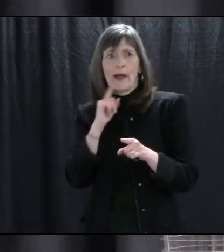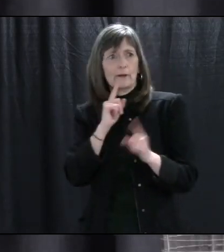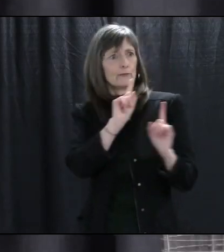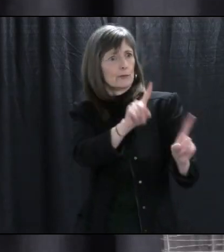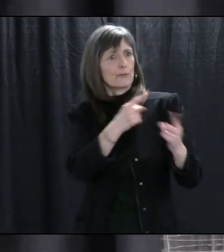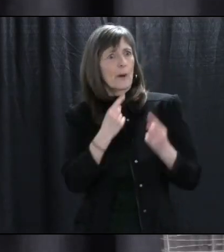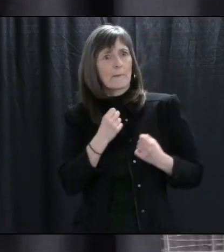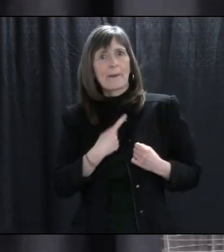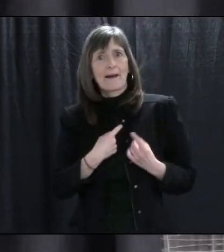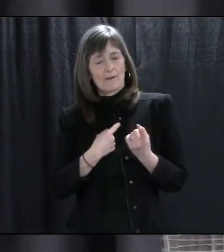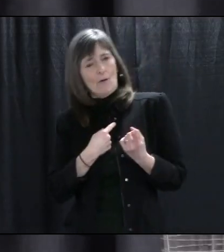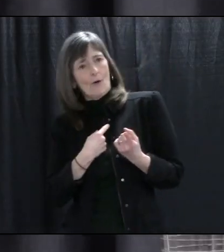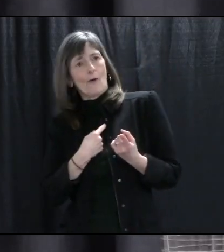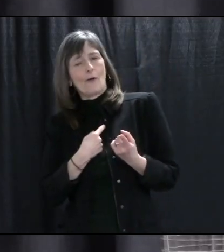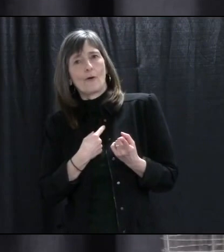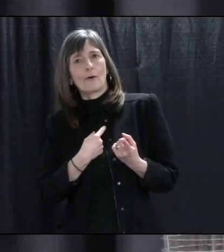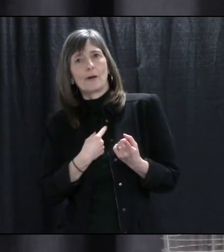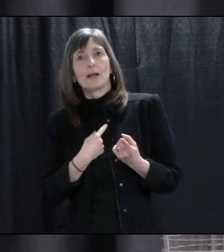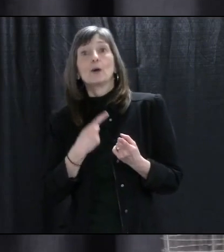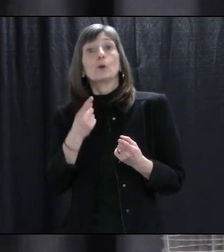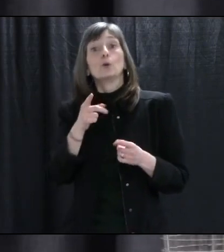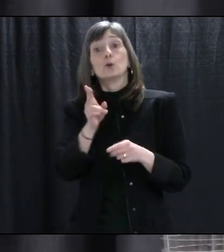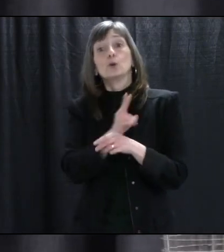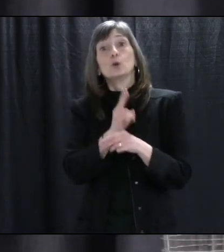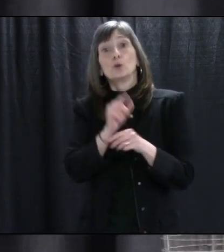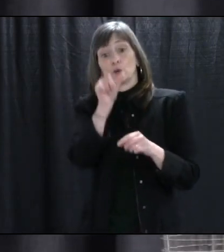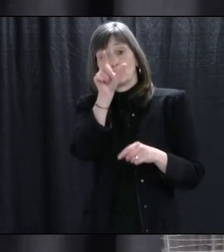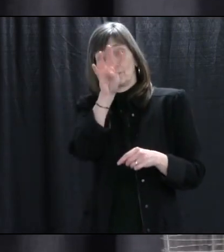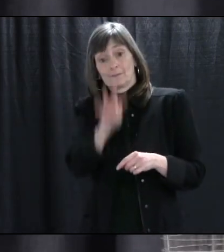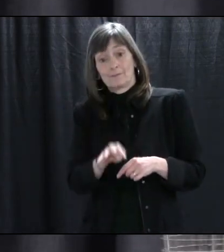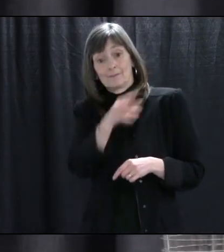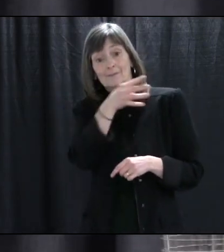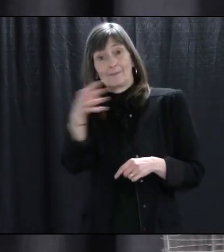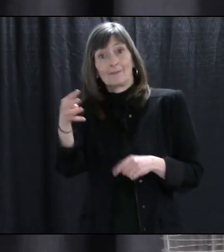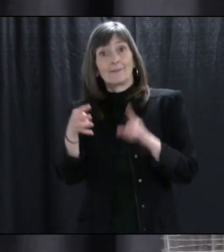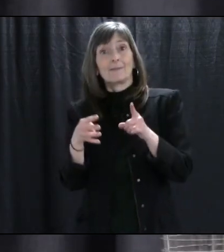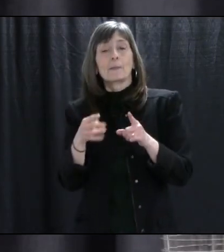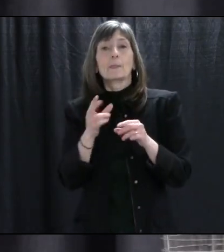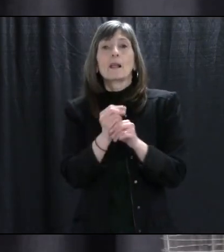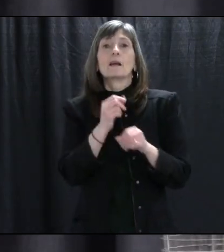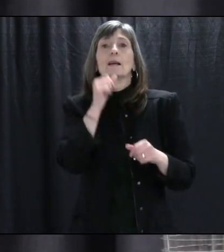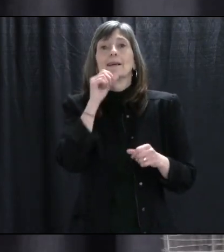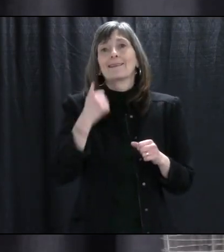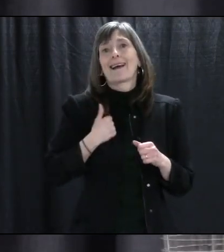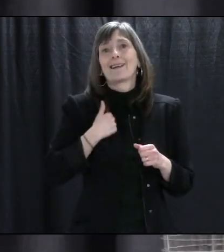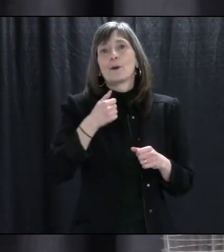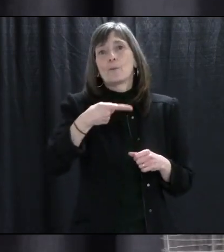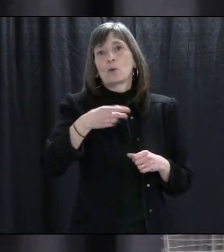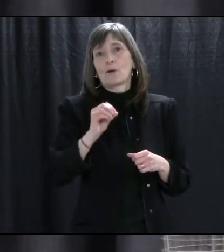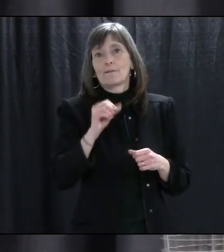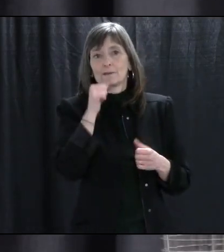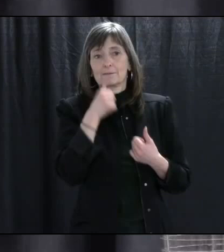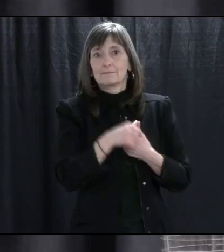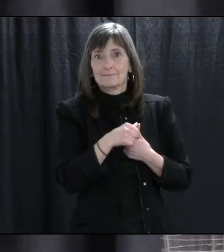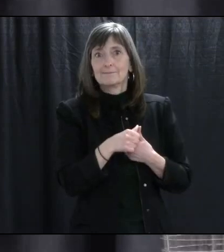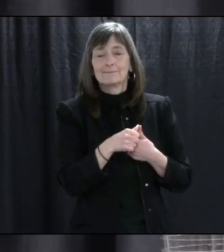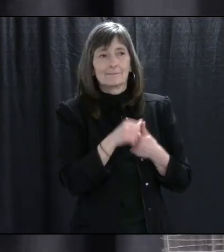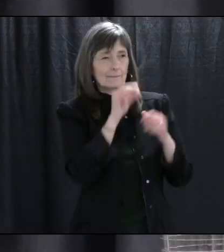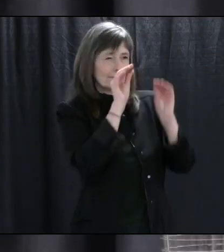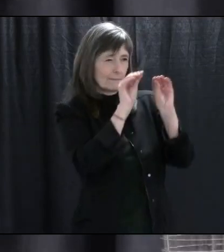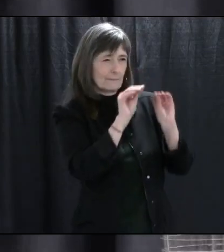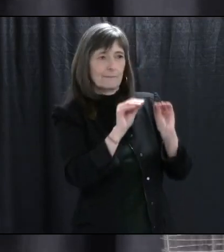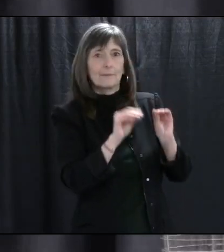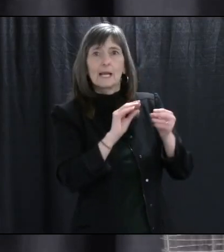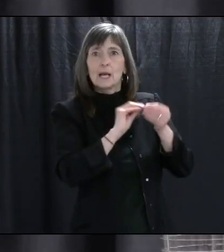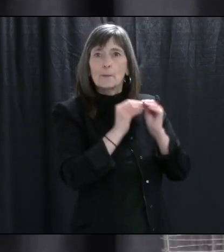we'd done with that table is we'd used Canada Post's sorting mechanism to allocate numbers